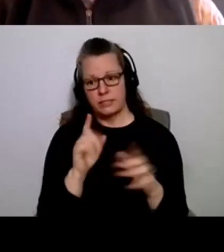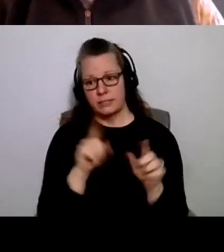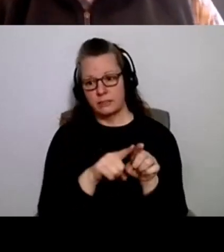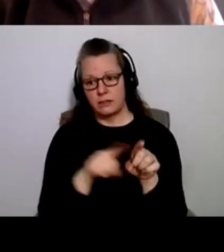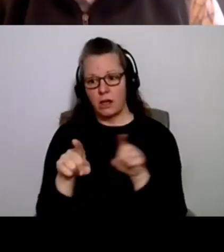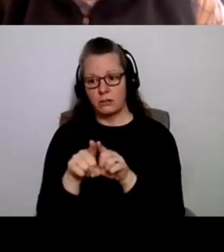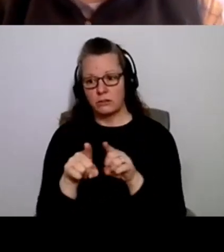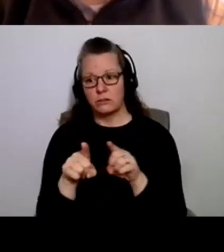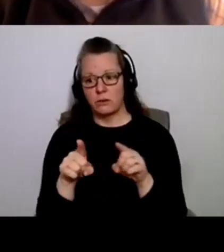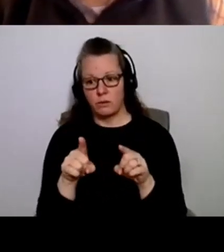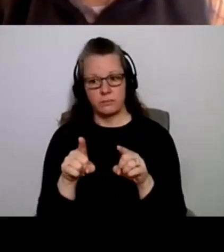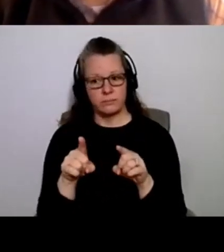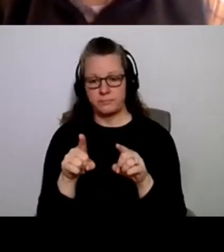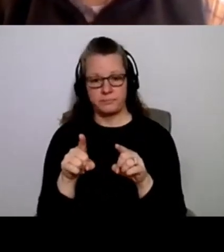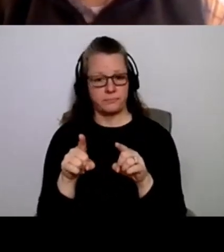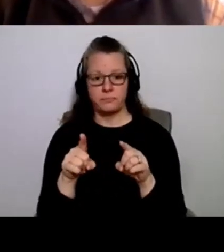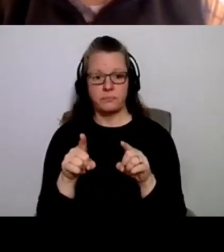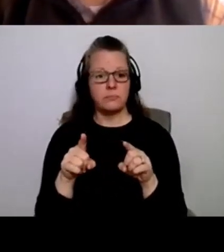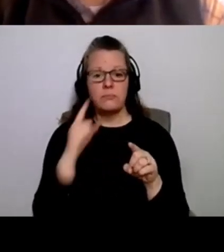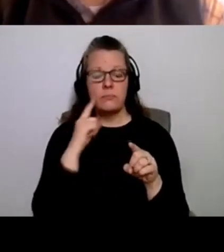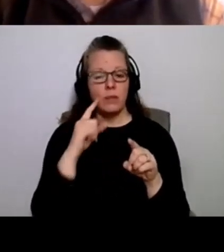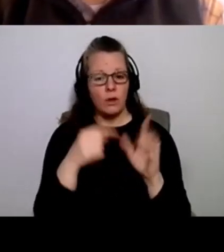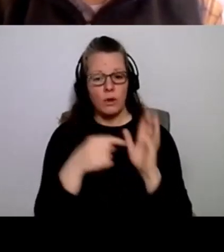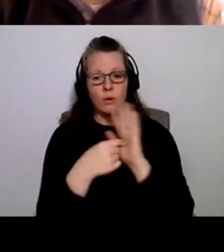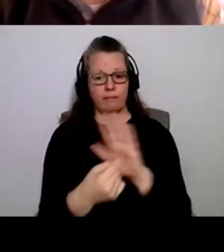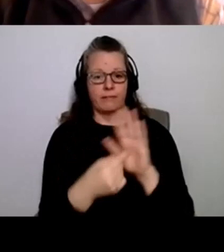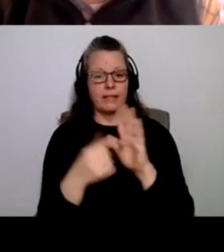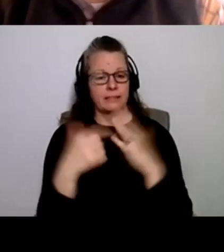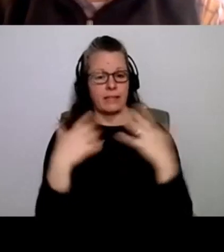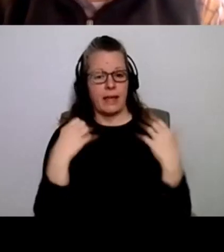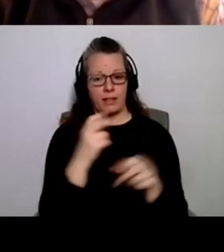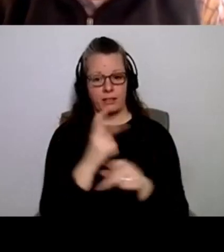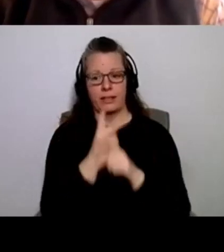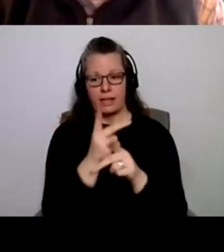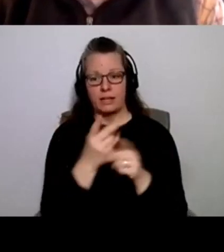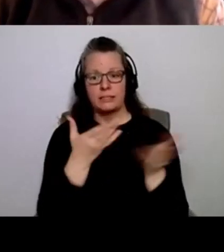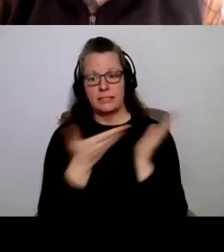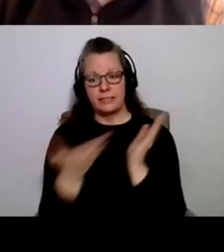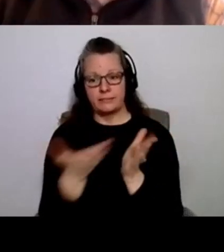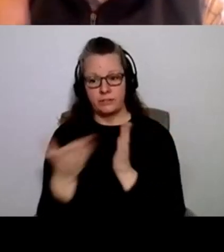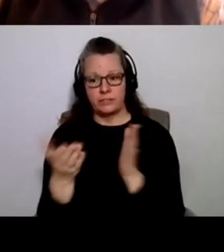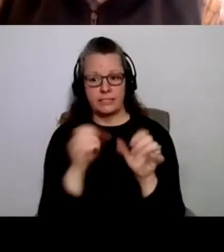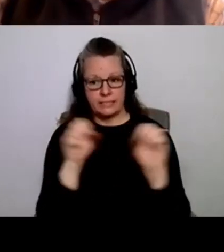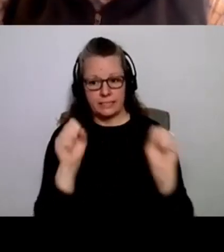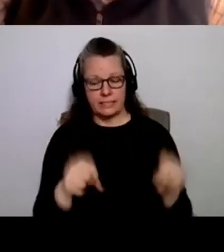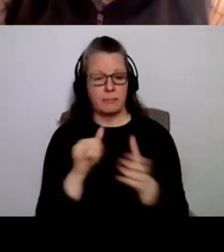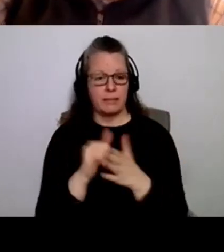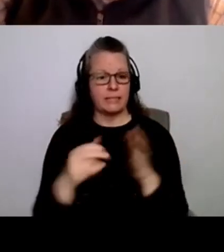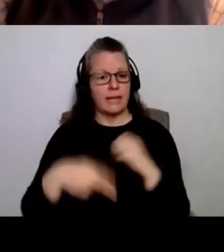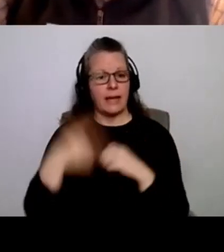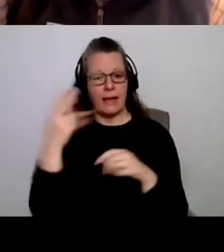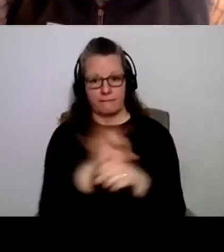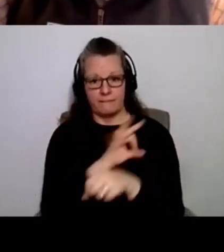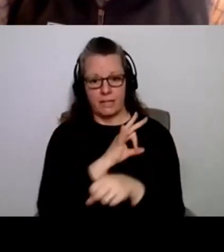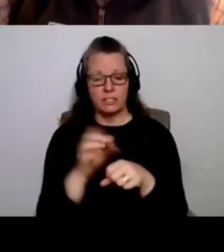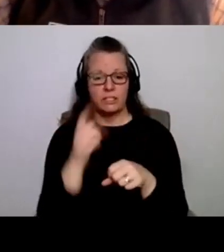it reflects the condition of the healthcare delivery system, and a highly functional and engaged board is essential. So we're doing board training around the state, making sure